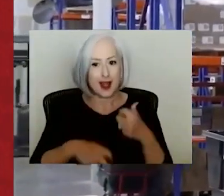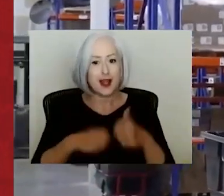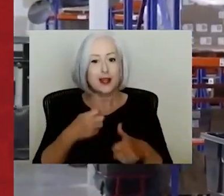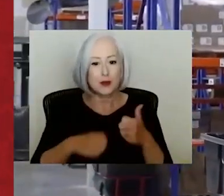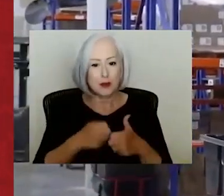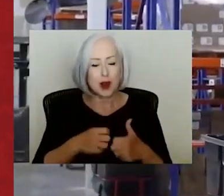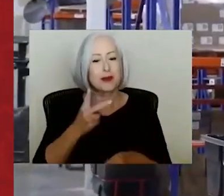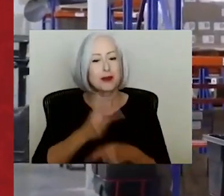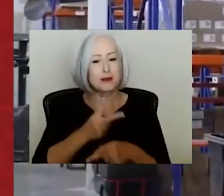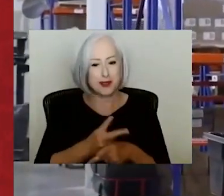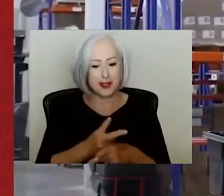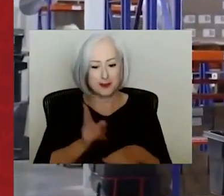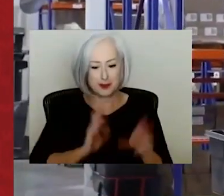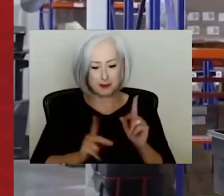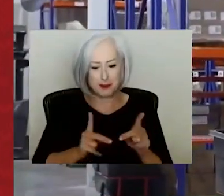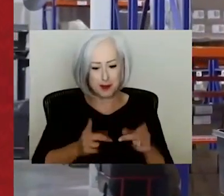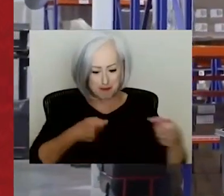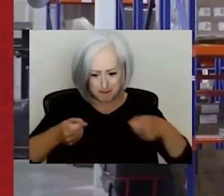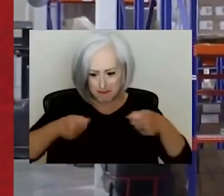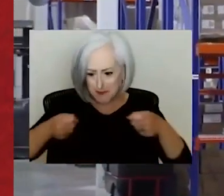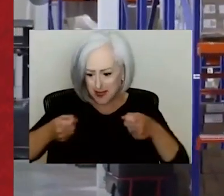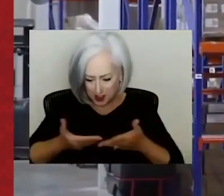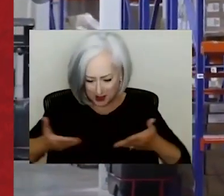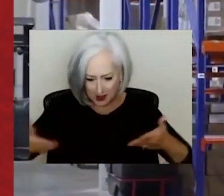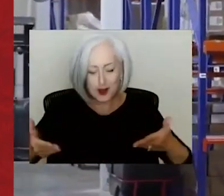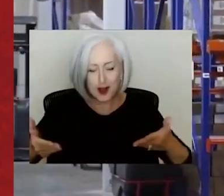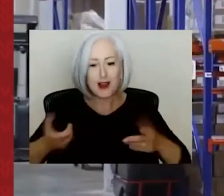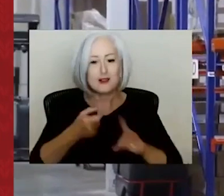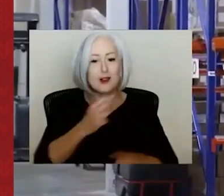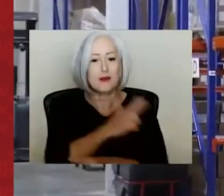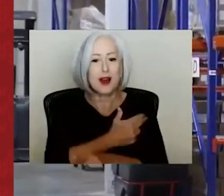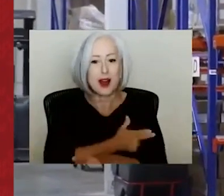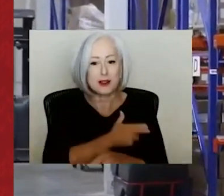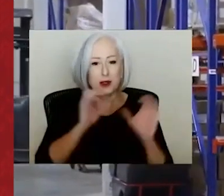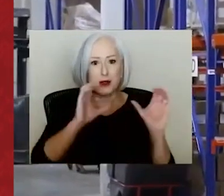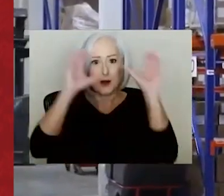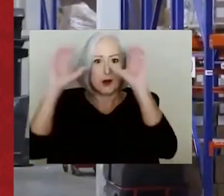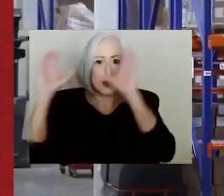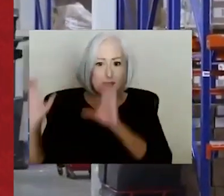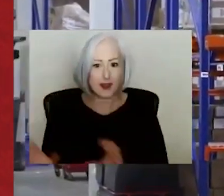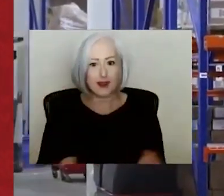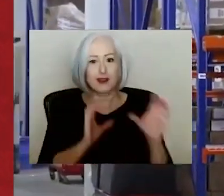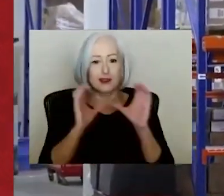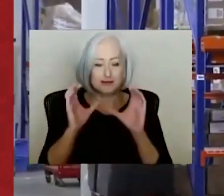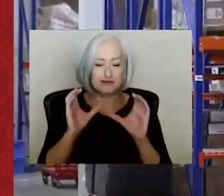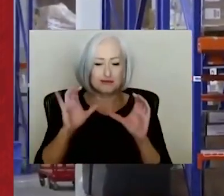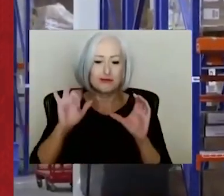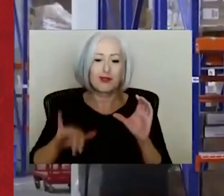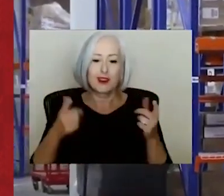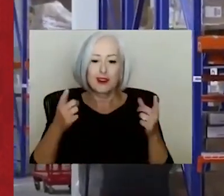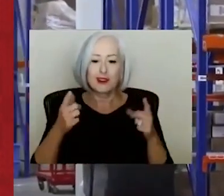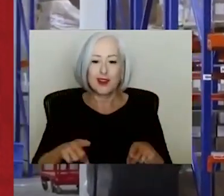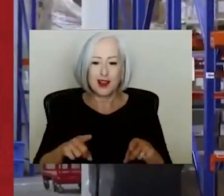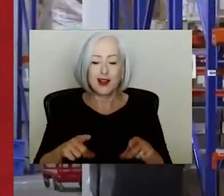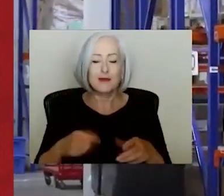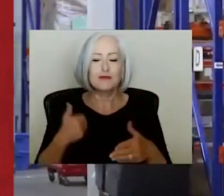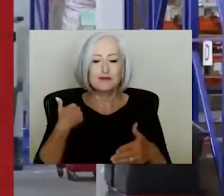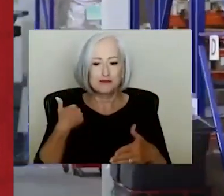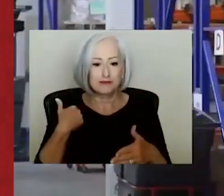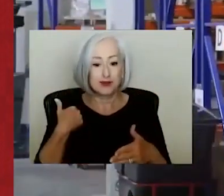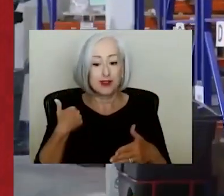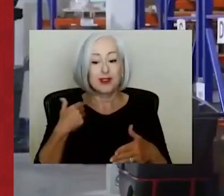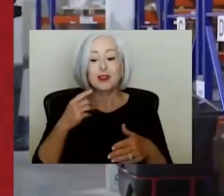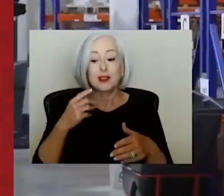it has throughout the COVID pandemic, as we've bounced around on this before, and one that the health system and other hospitals around the world are